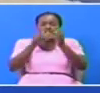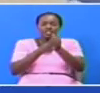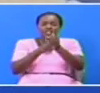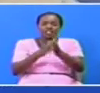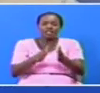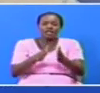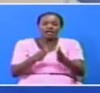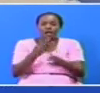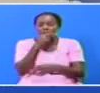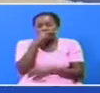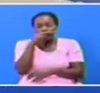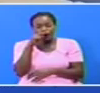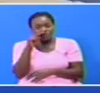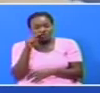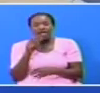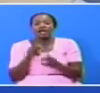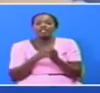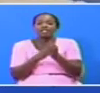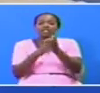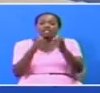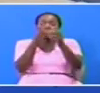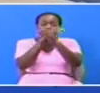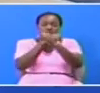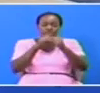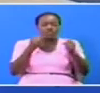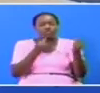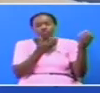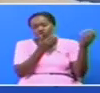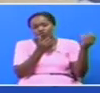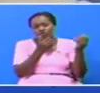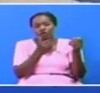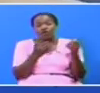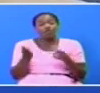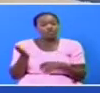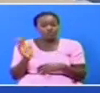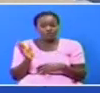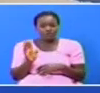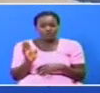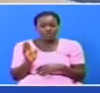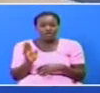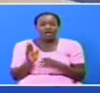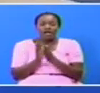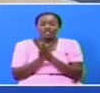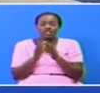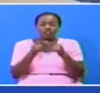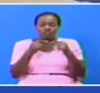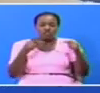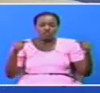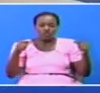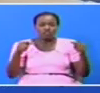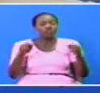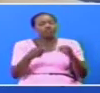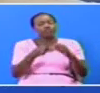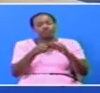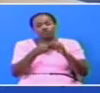Coalition on the 10th of December of this year. You do realize that that's also an extremely symbolic